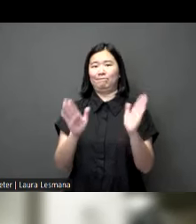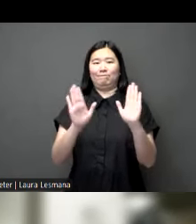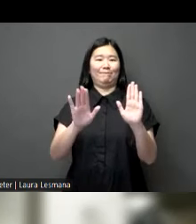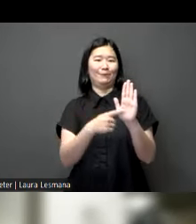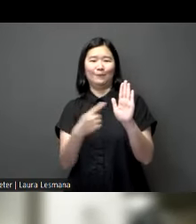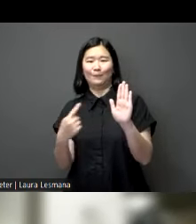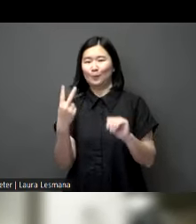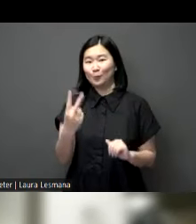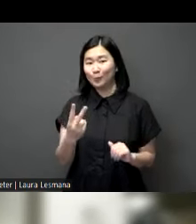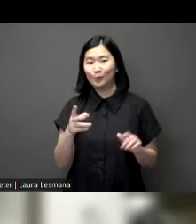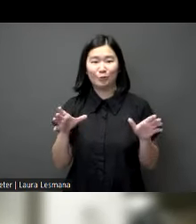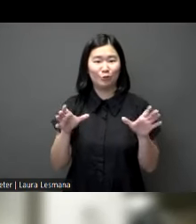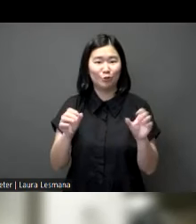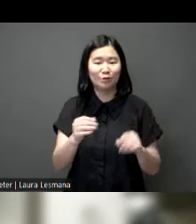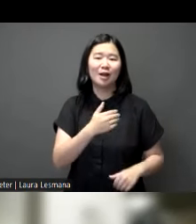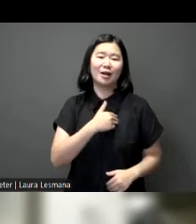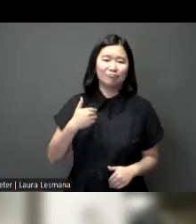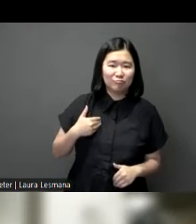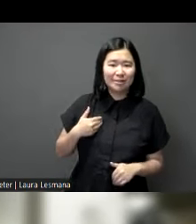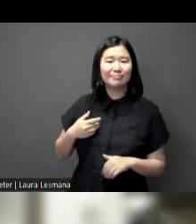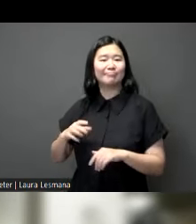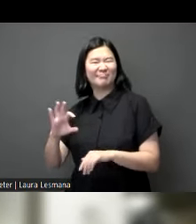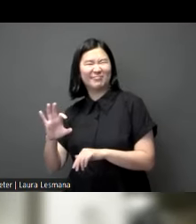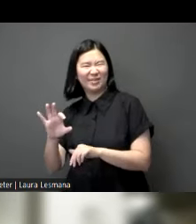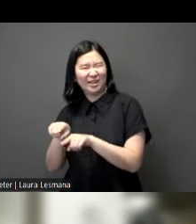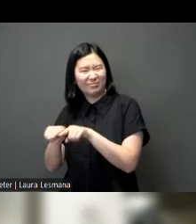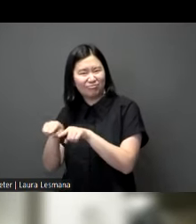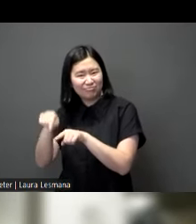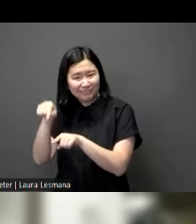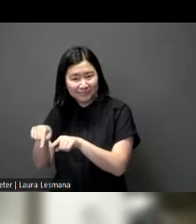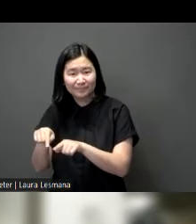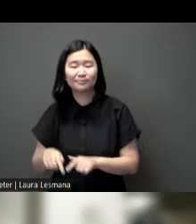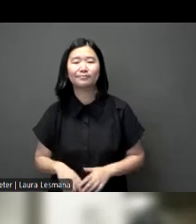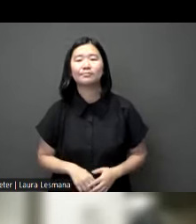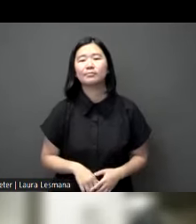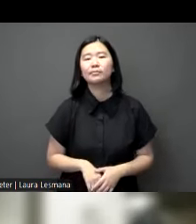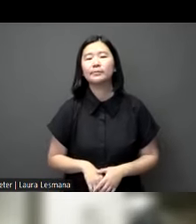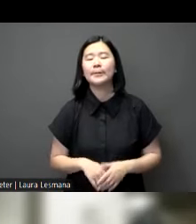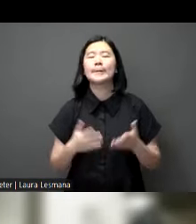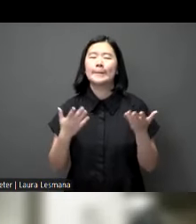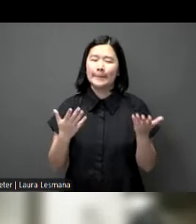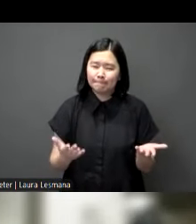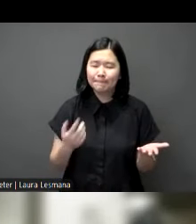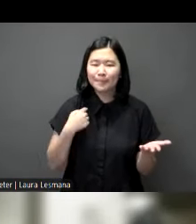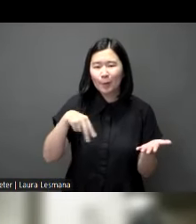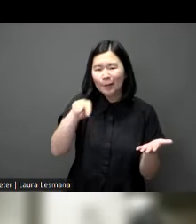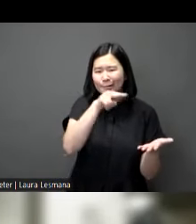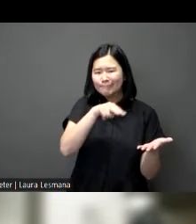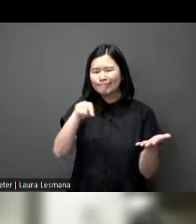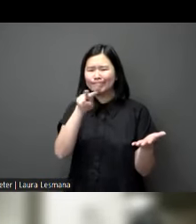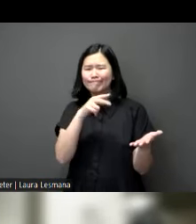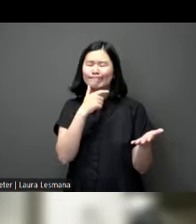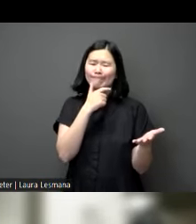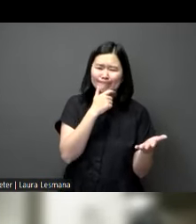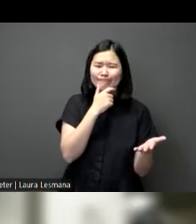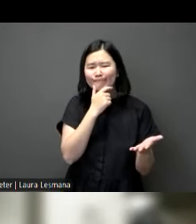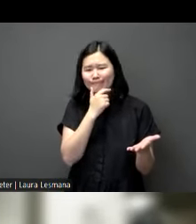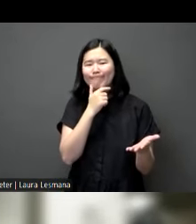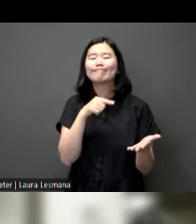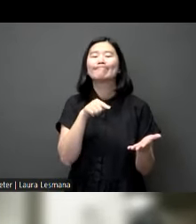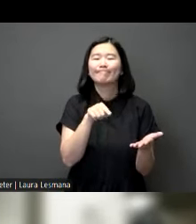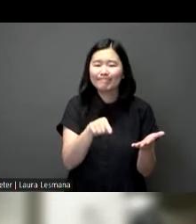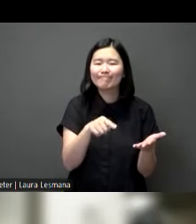that these are programs that do not have exactly the same population. We